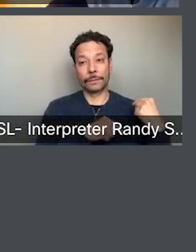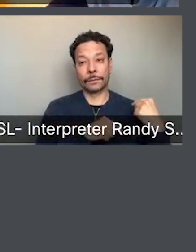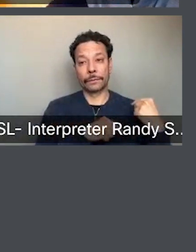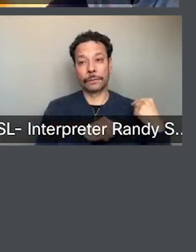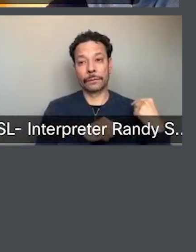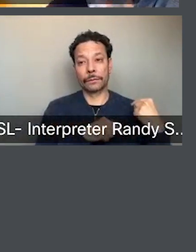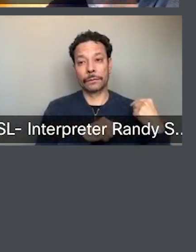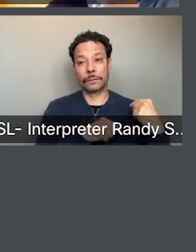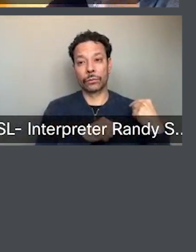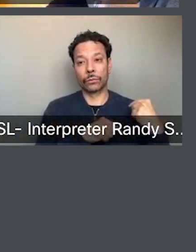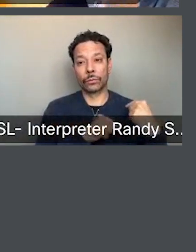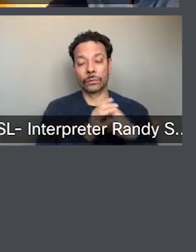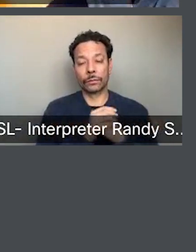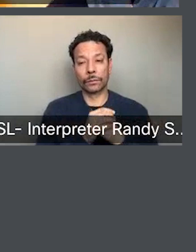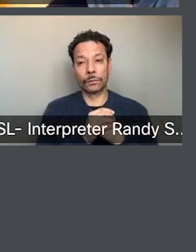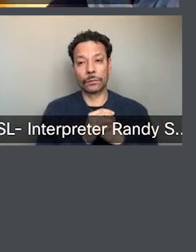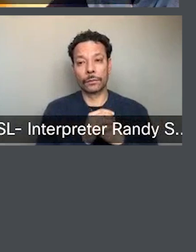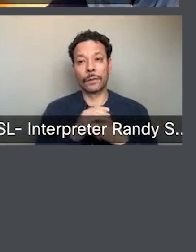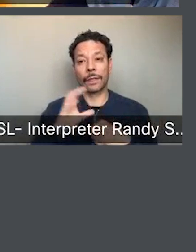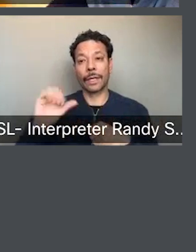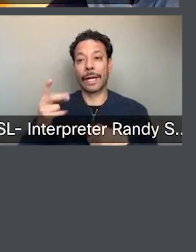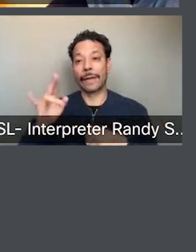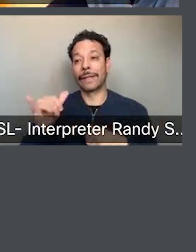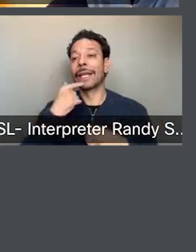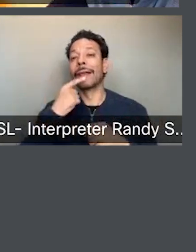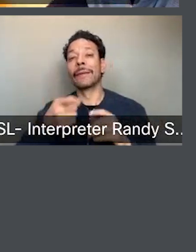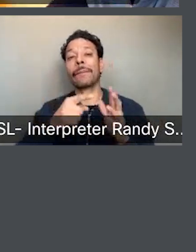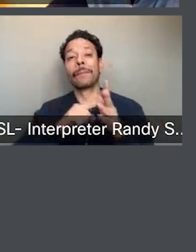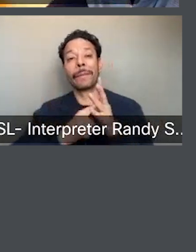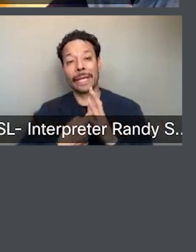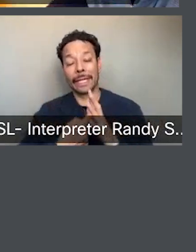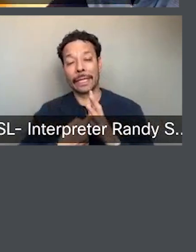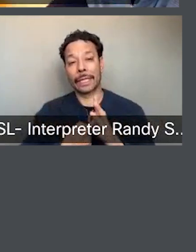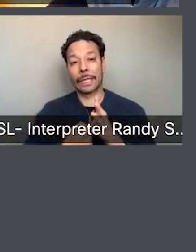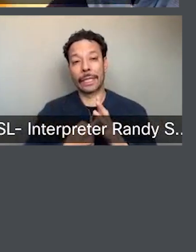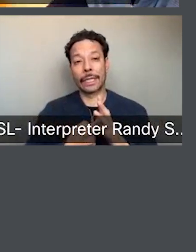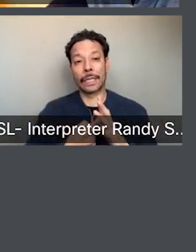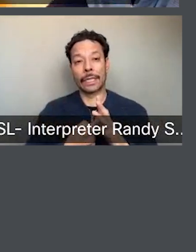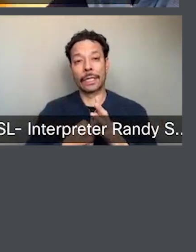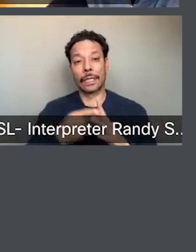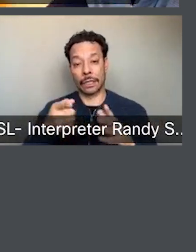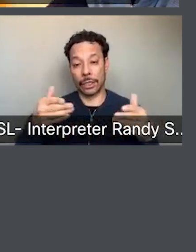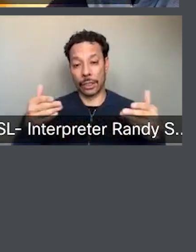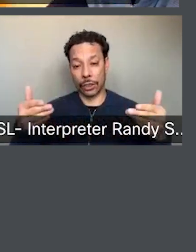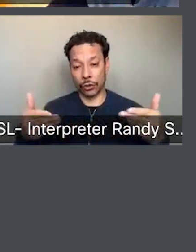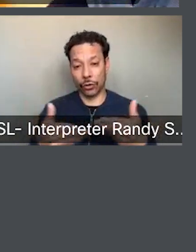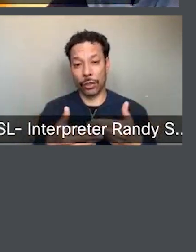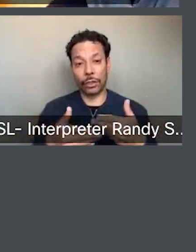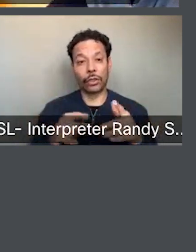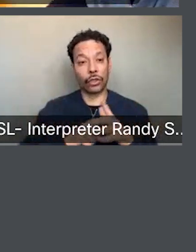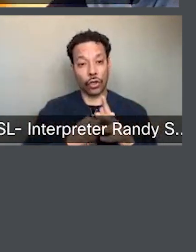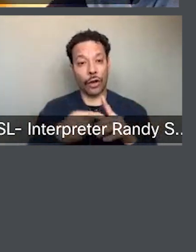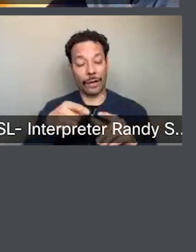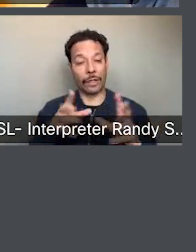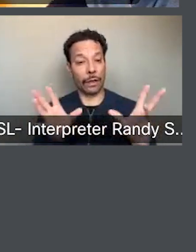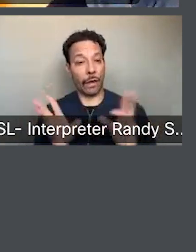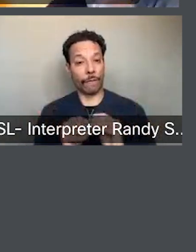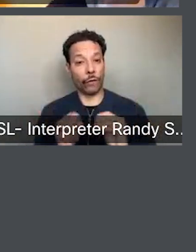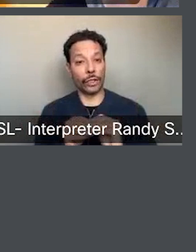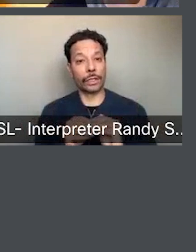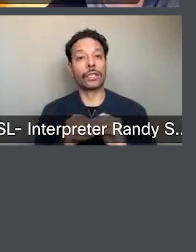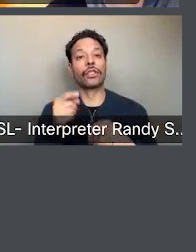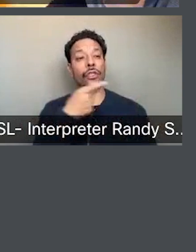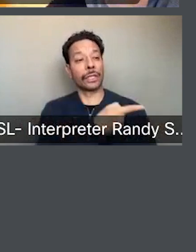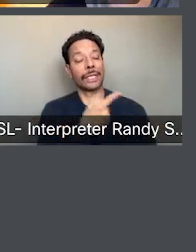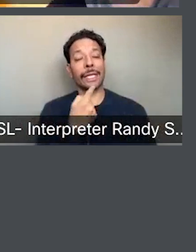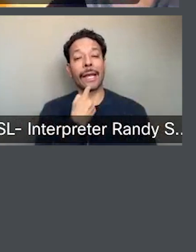as Kathy said at the beginning of the introduction for this conference, she said